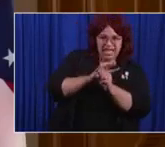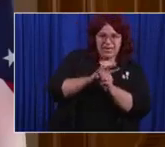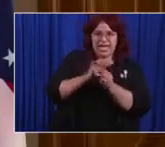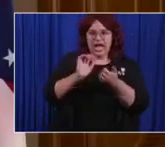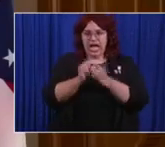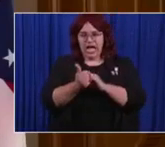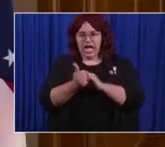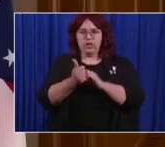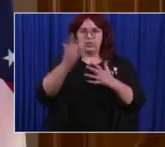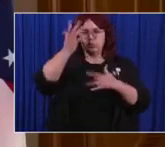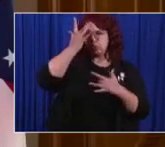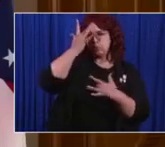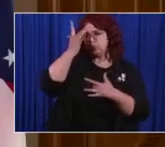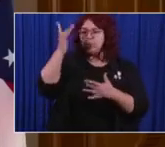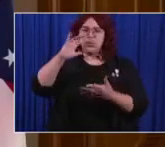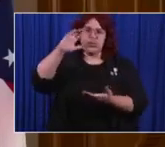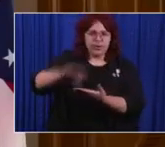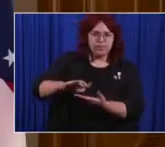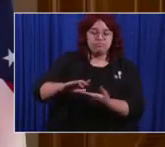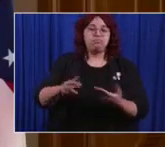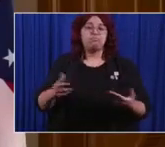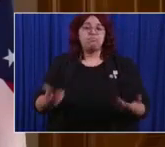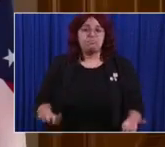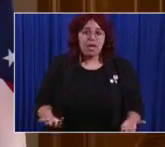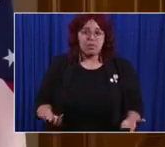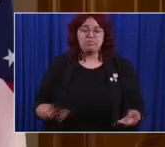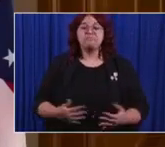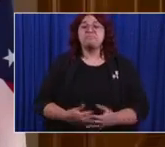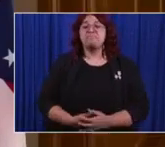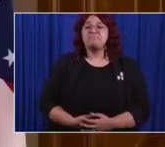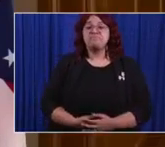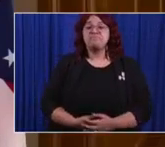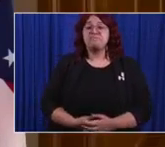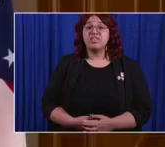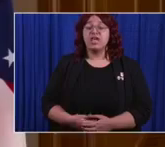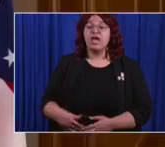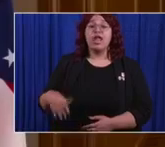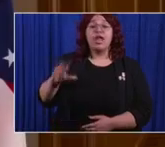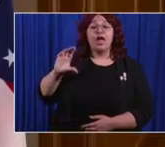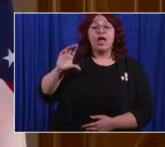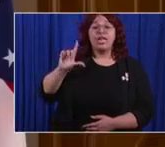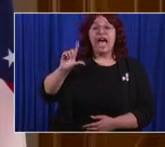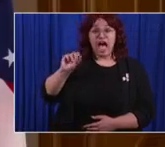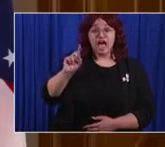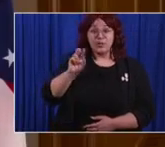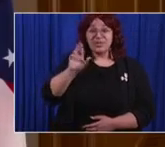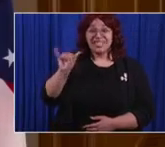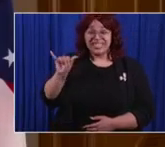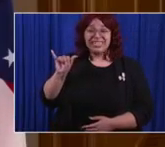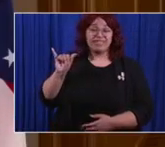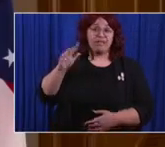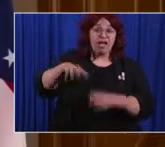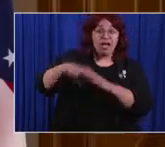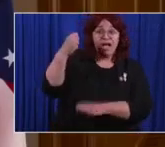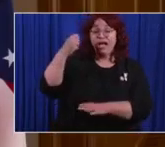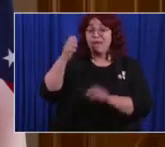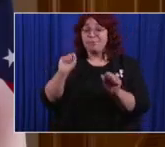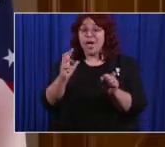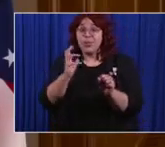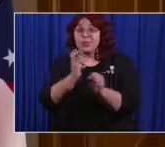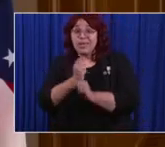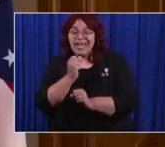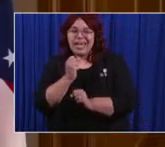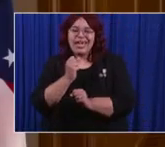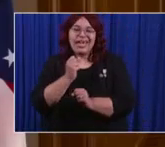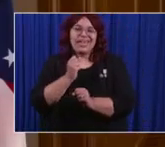I expect there to be criticism of this drawing that we're doing? Sure. It's not been done before.